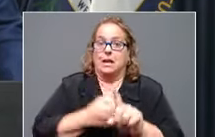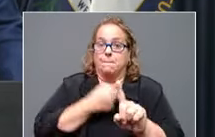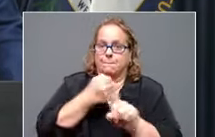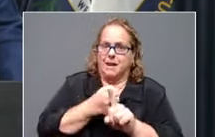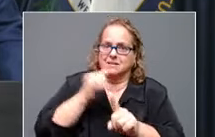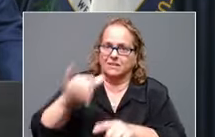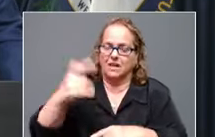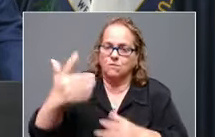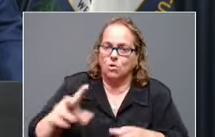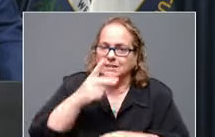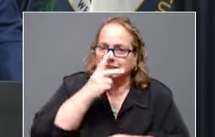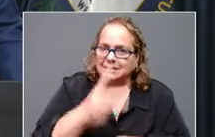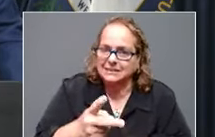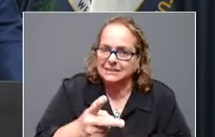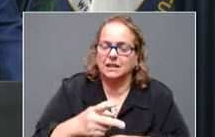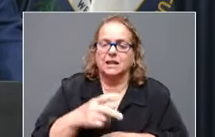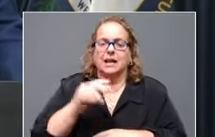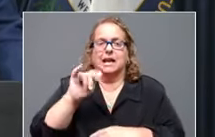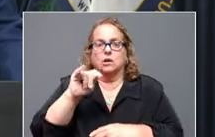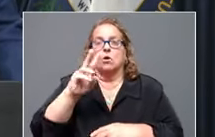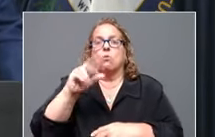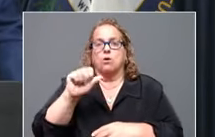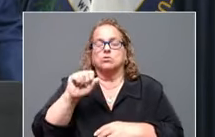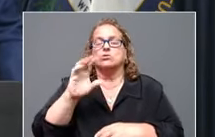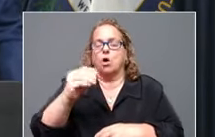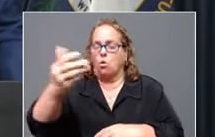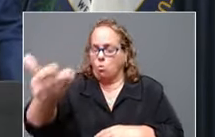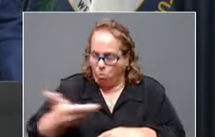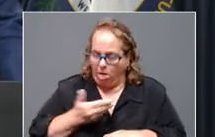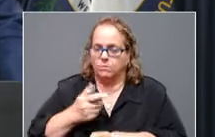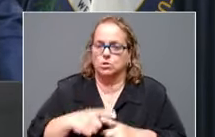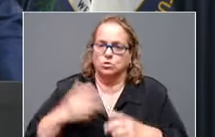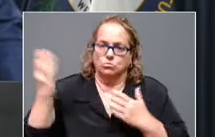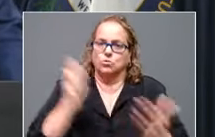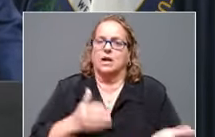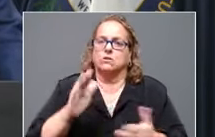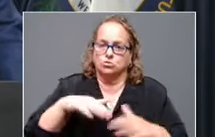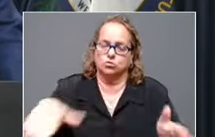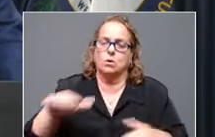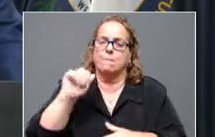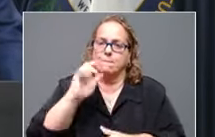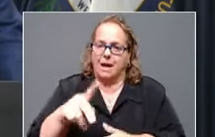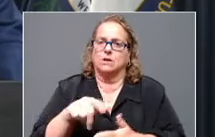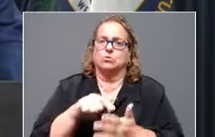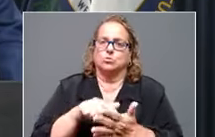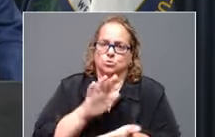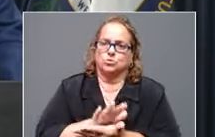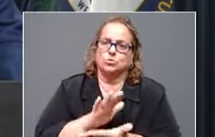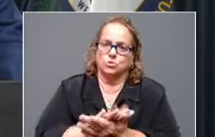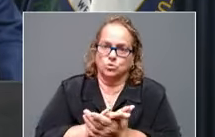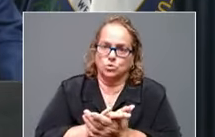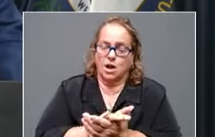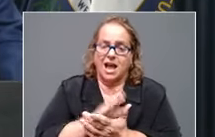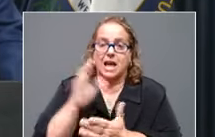into their home where they feel welcomed. Now, having said that,